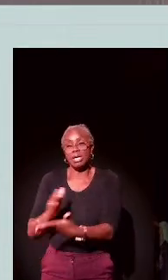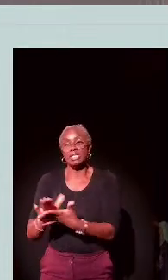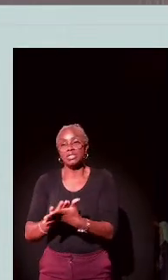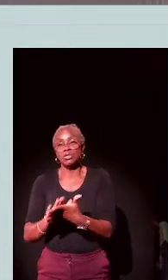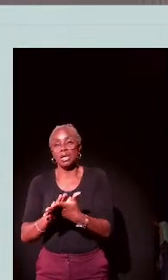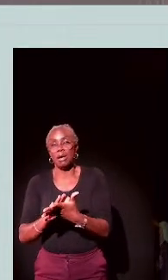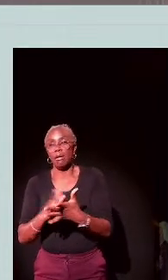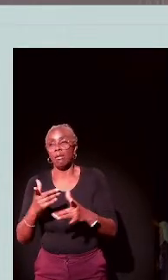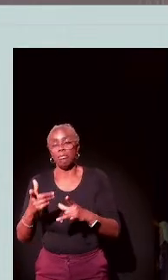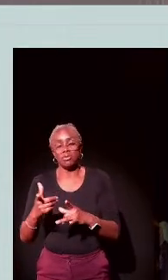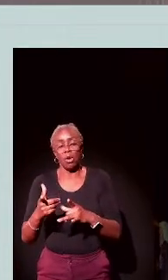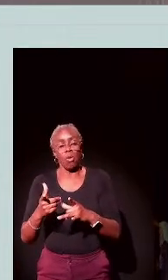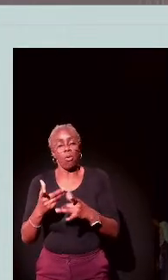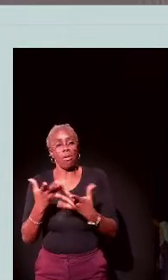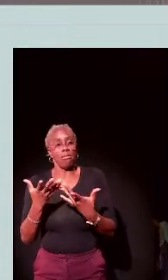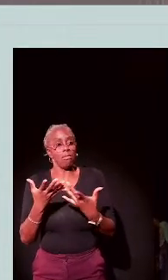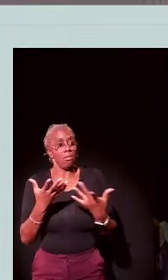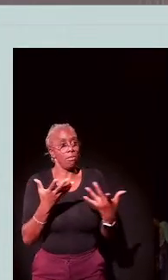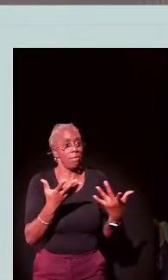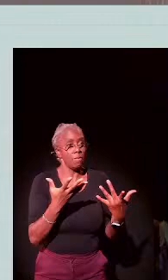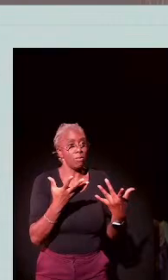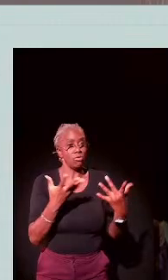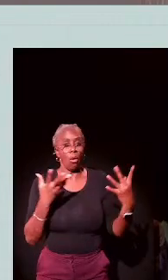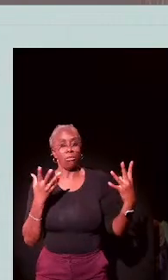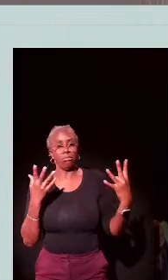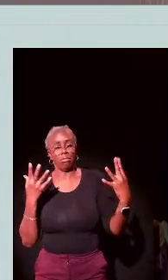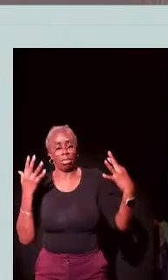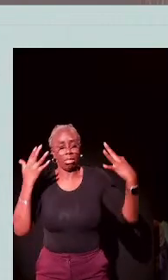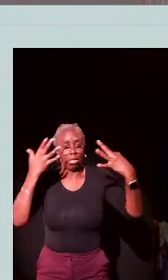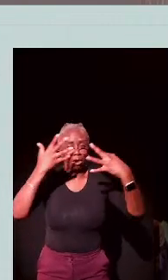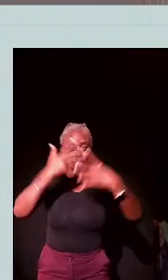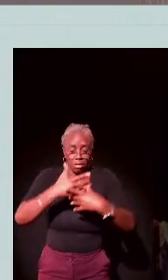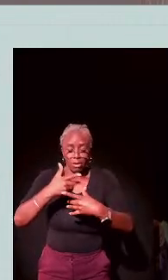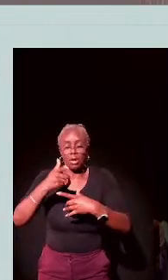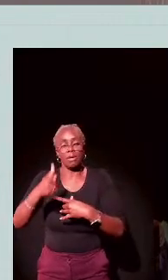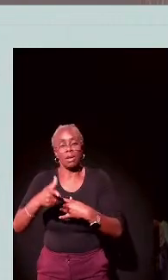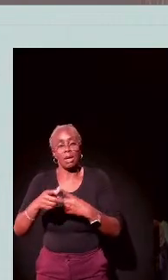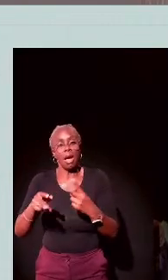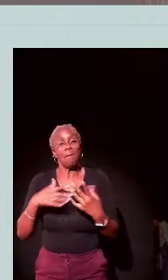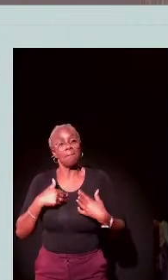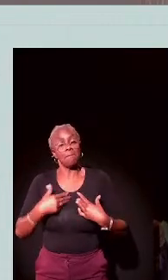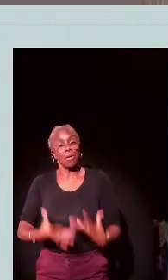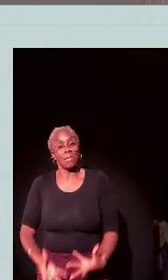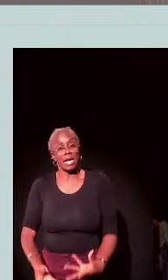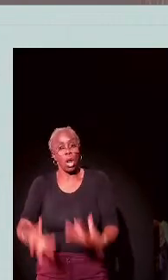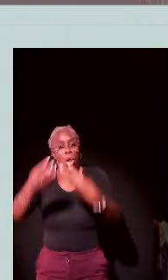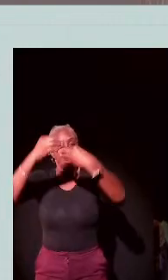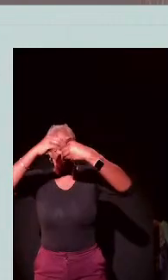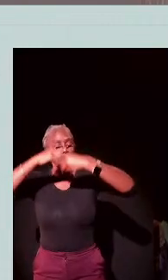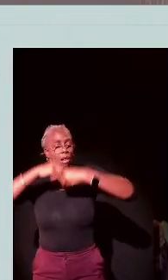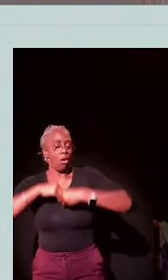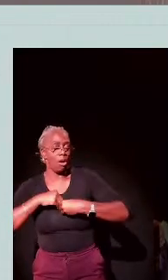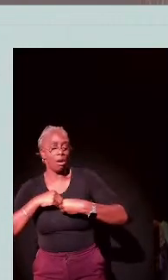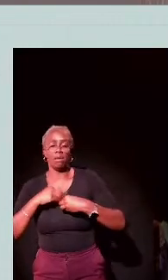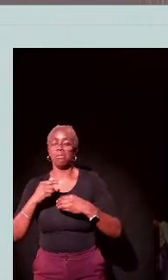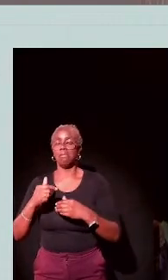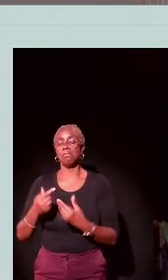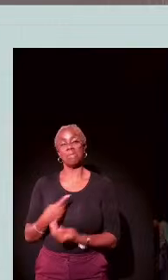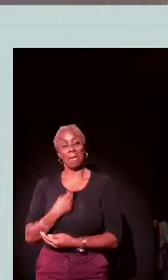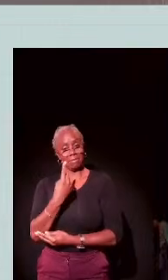quite muddled in your output. But the three things that I kind of really learned from Vivek and Grant were that